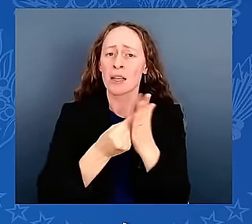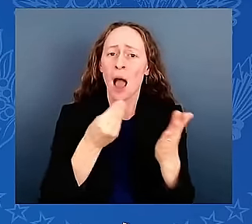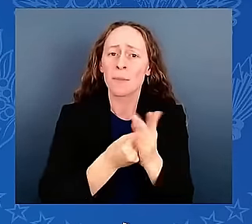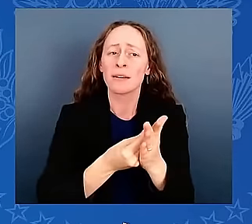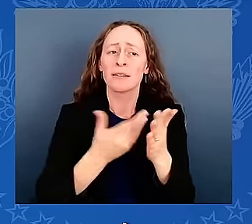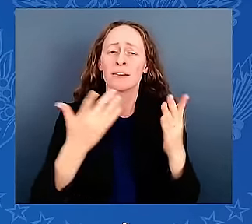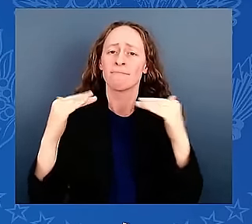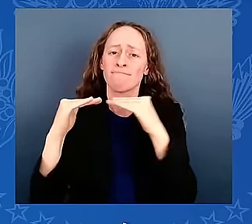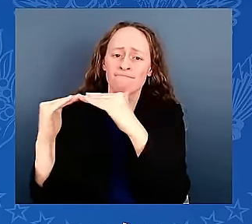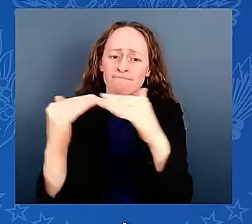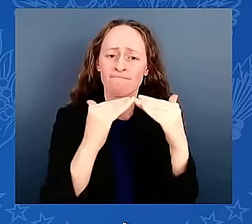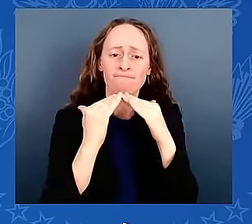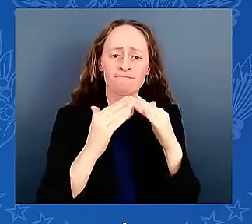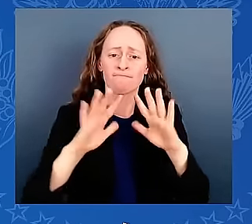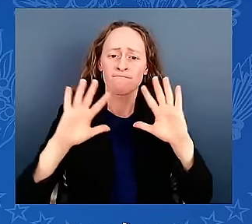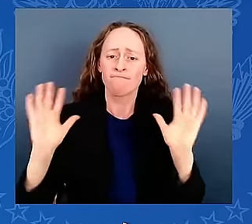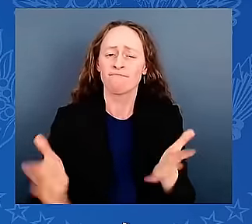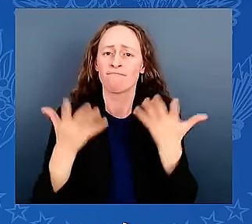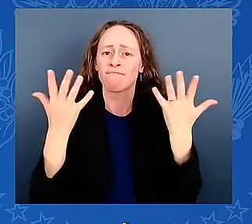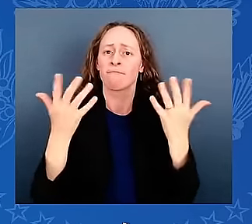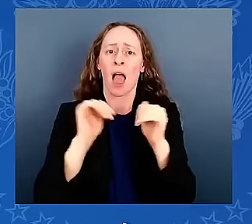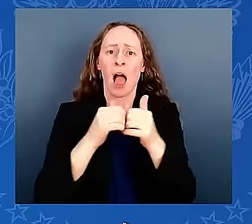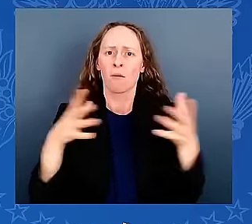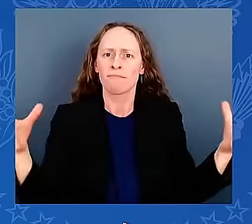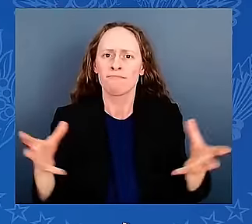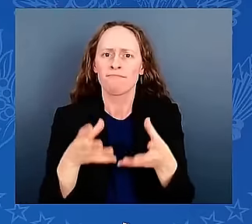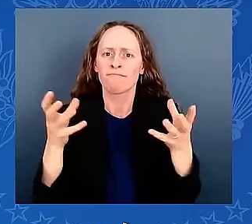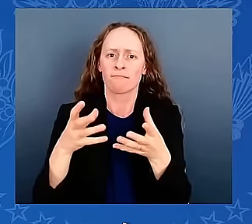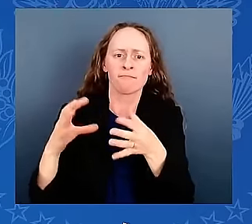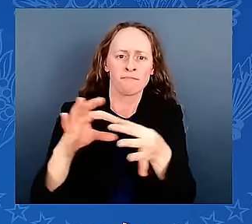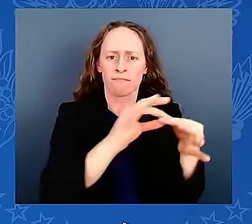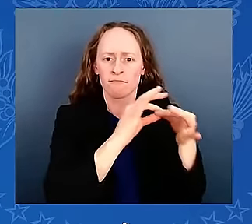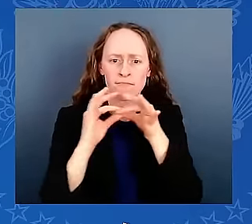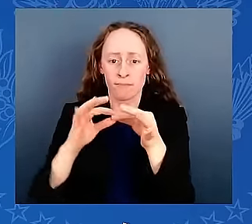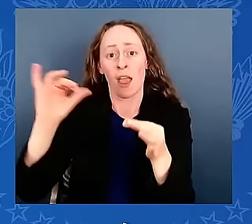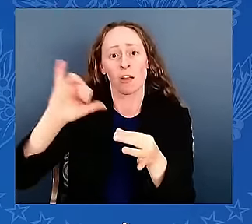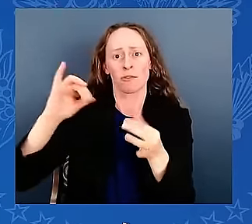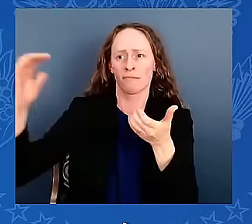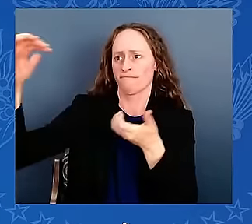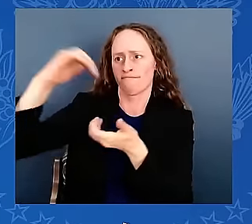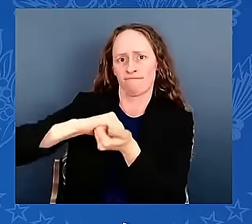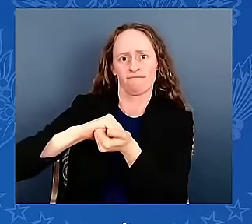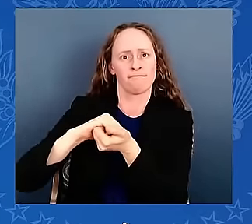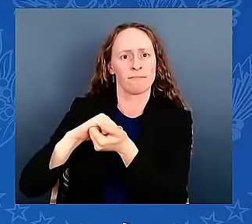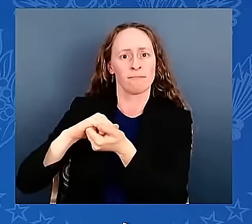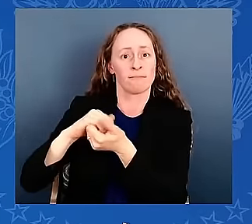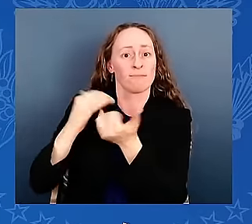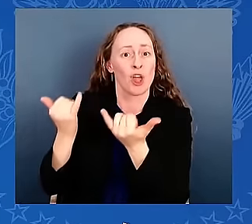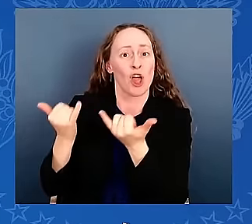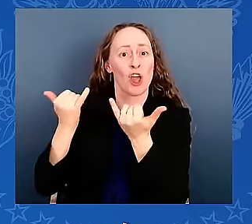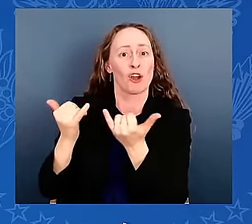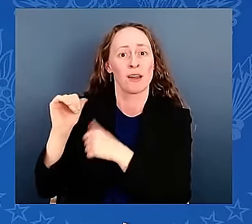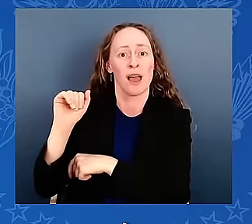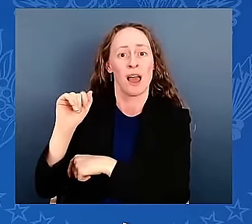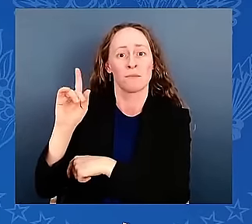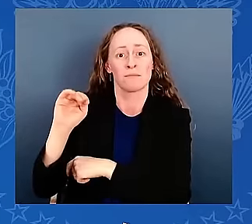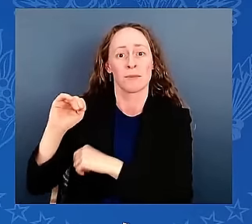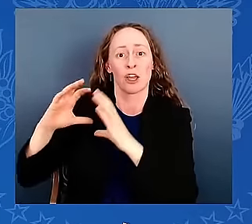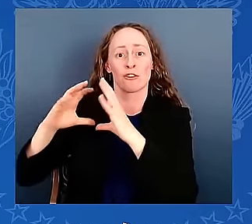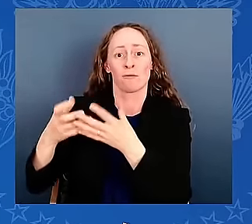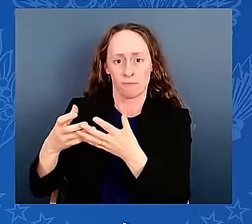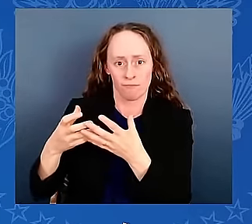current administration to cancel over $160 billion in student debt.